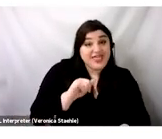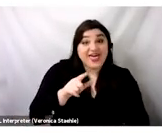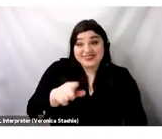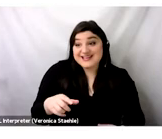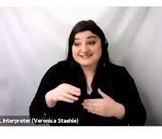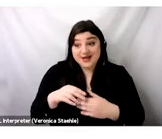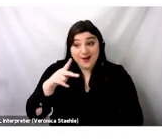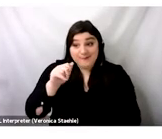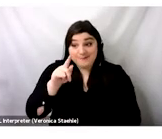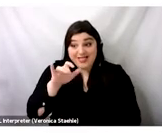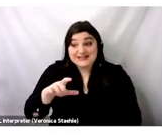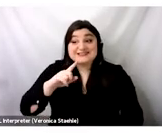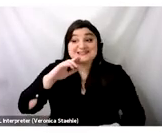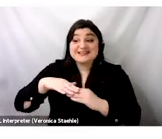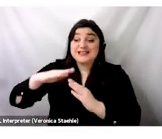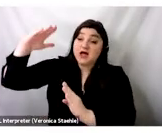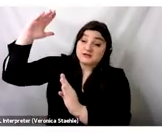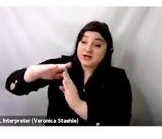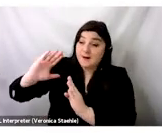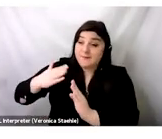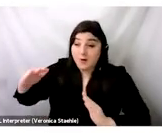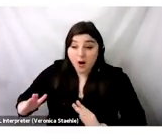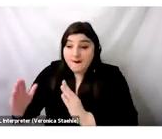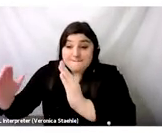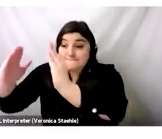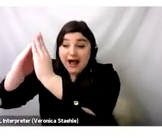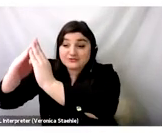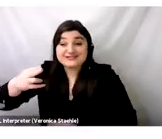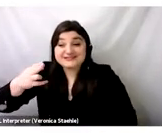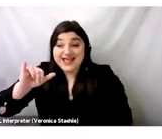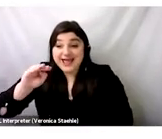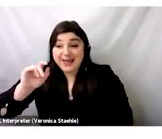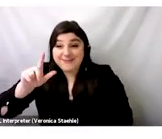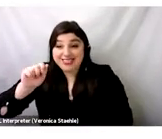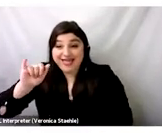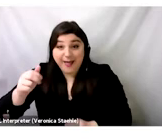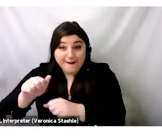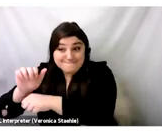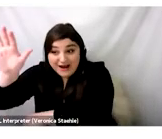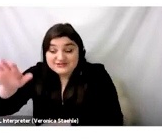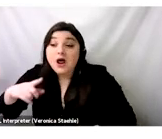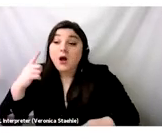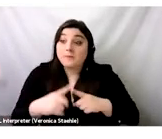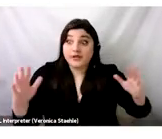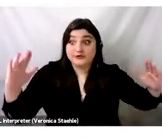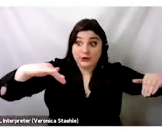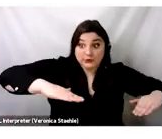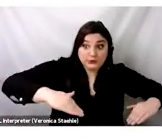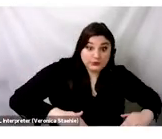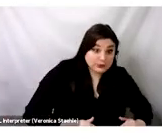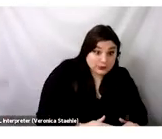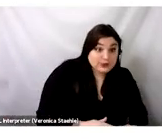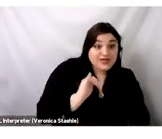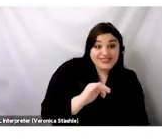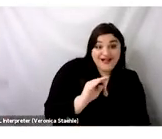to the deepest points of the Mariana Trench, plastic pollution and microplastics are everywhere, and they